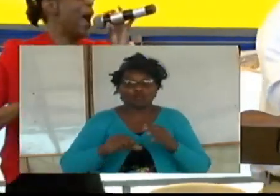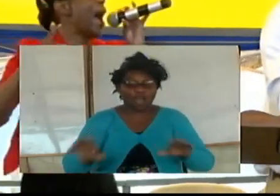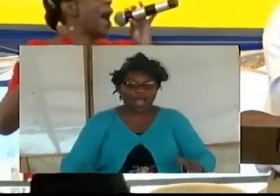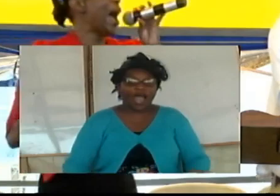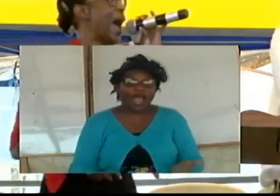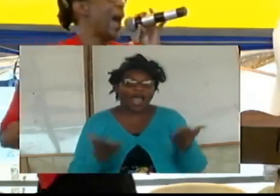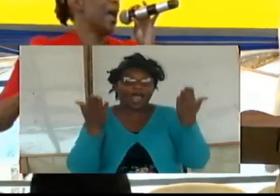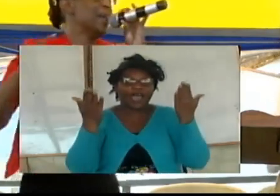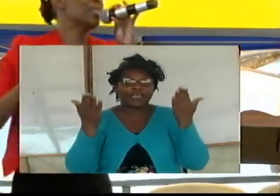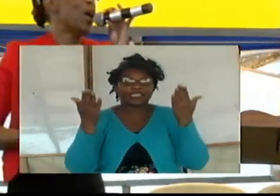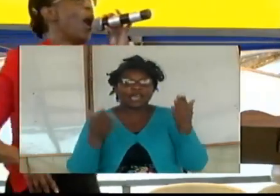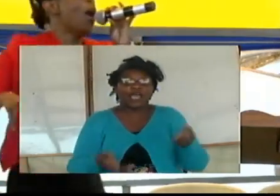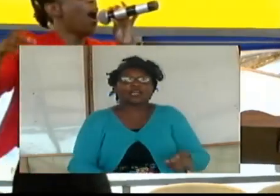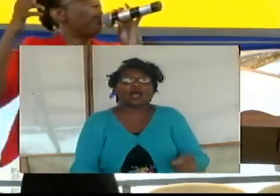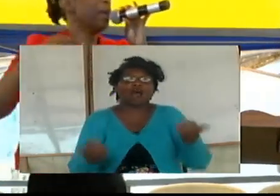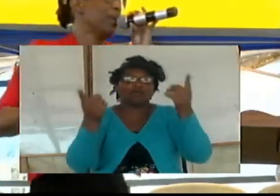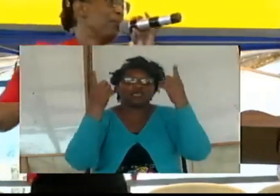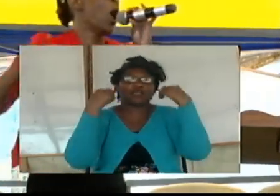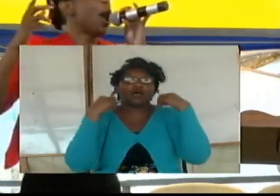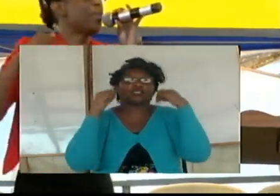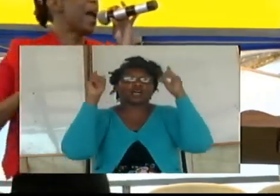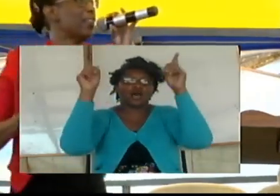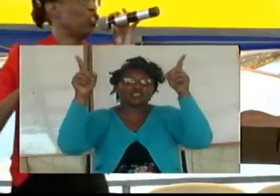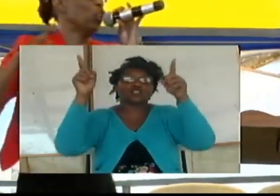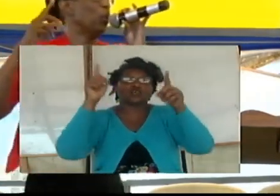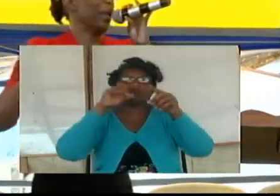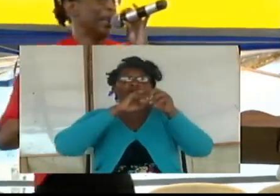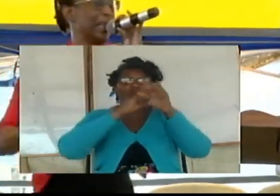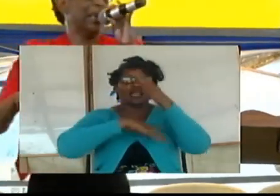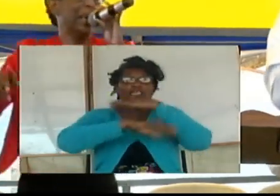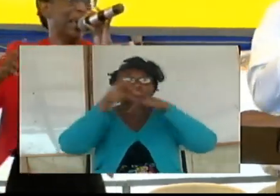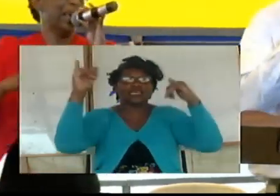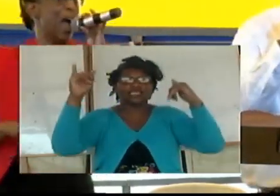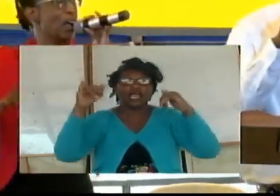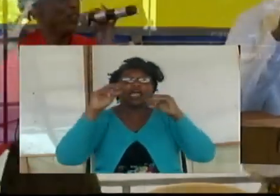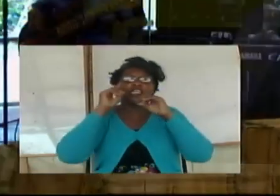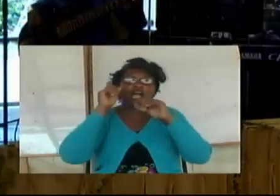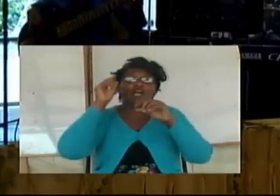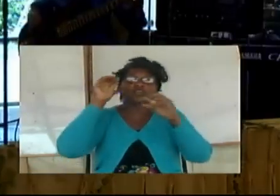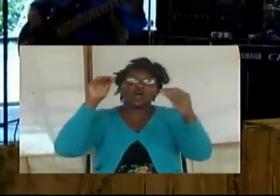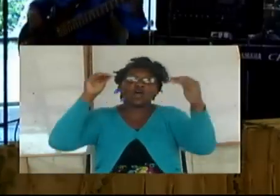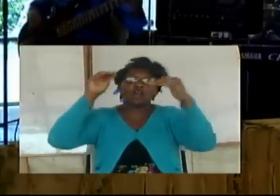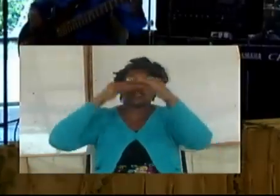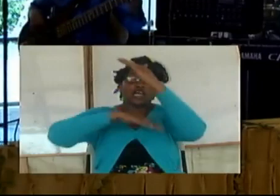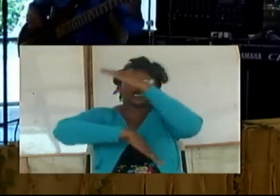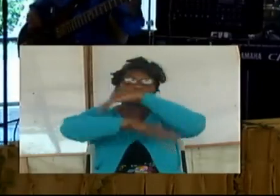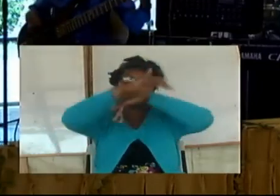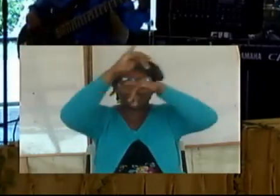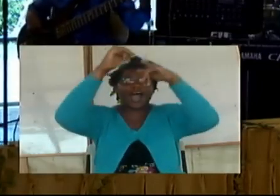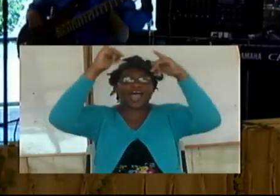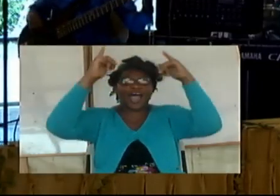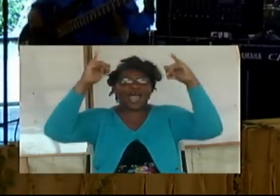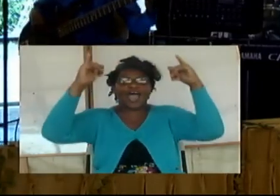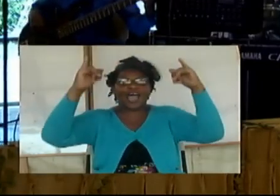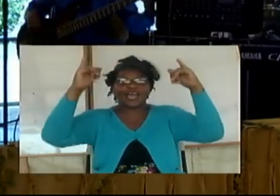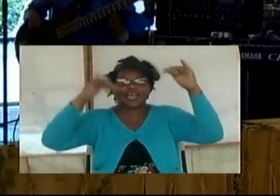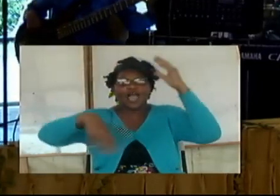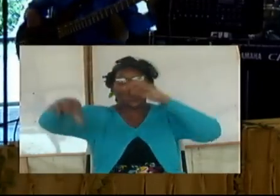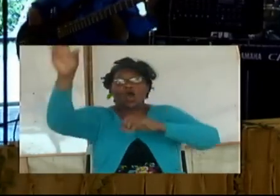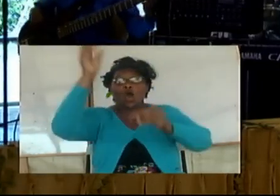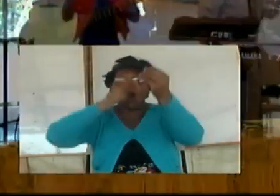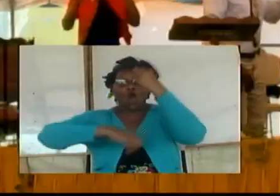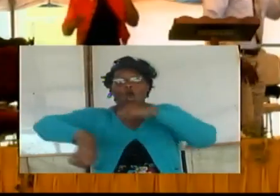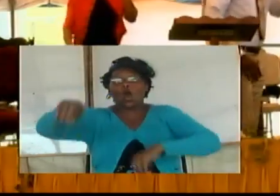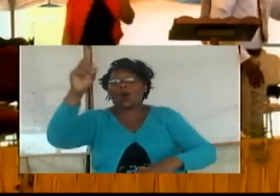shall rise. Oh, and in for that jubilee. Under the sky. Oh,